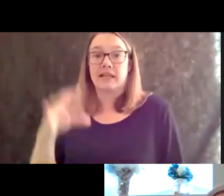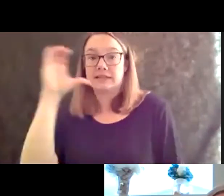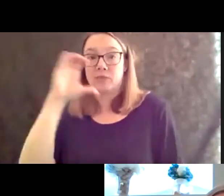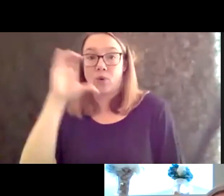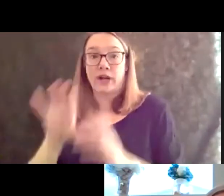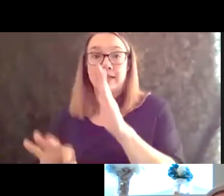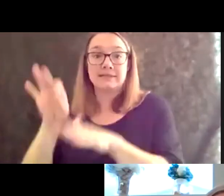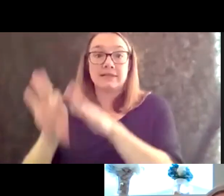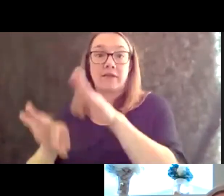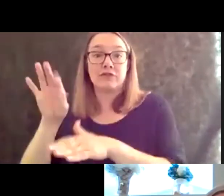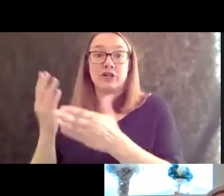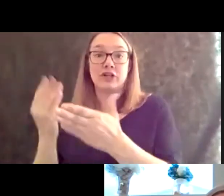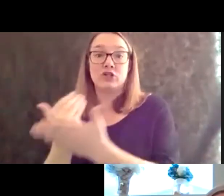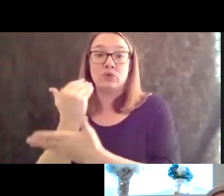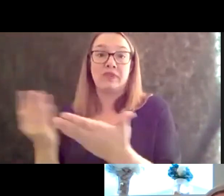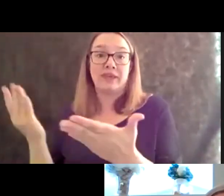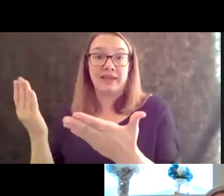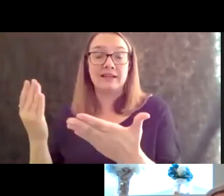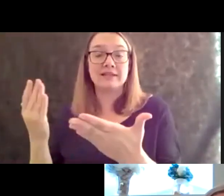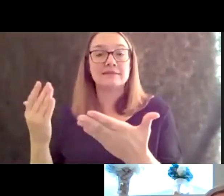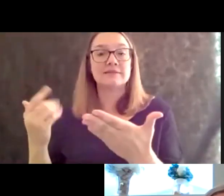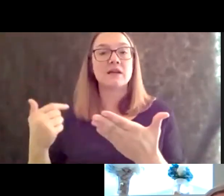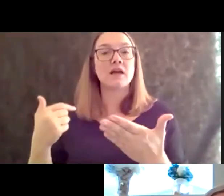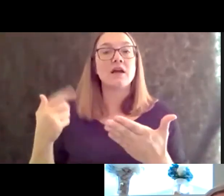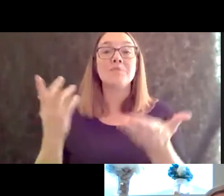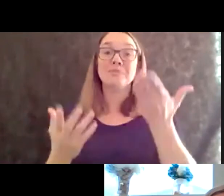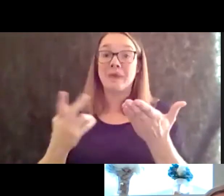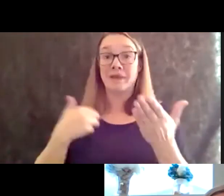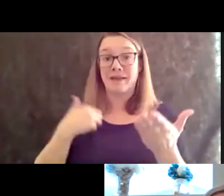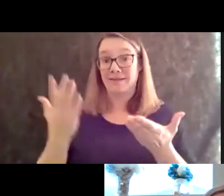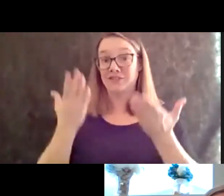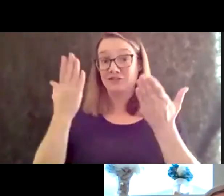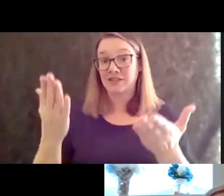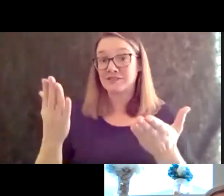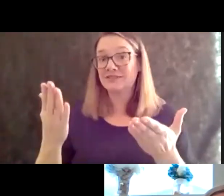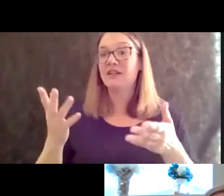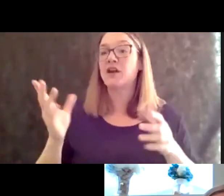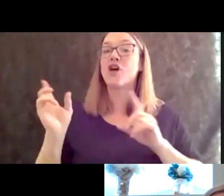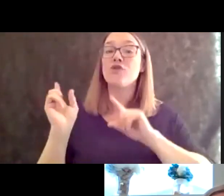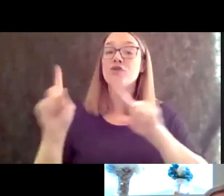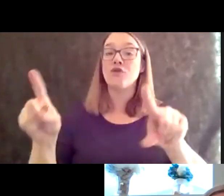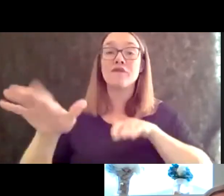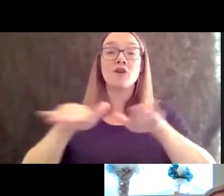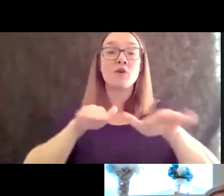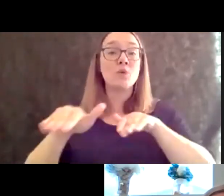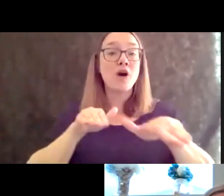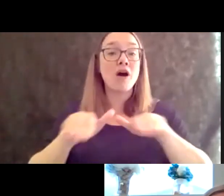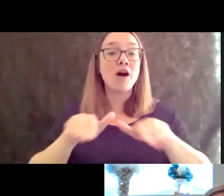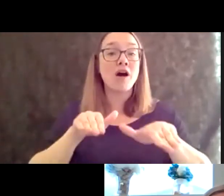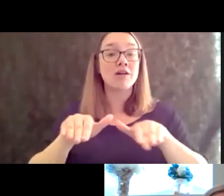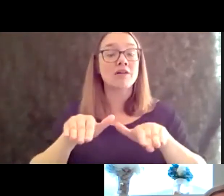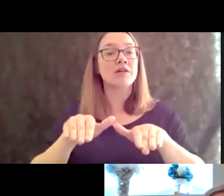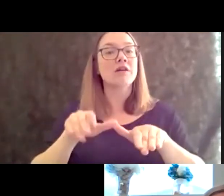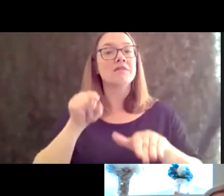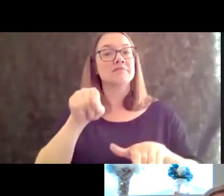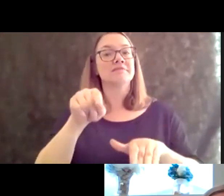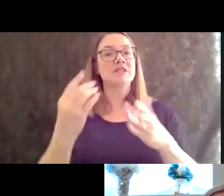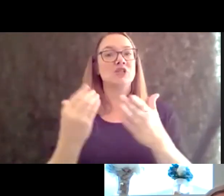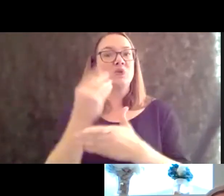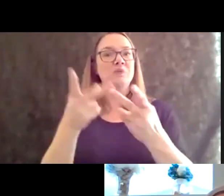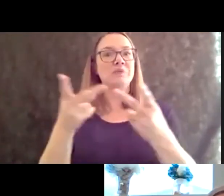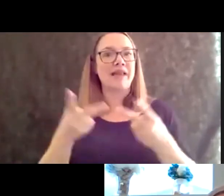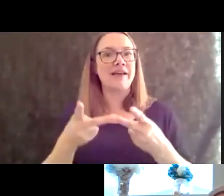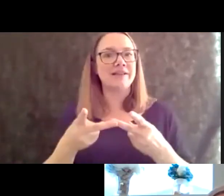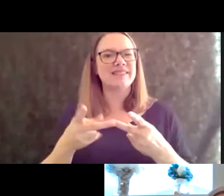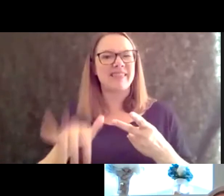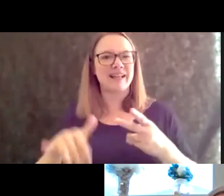new things, then I would suggest that we go on a walk in a new place. And so I think it's like trying to find that balance of like, I really